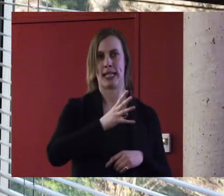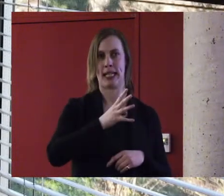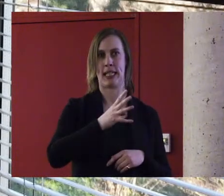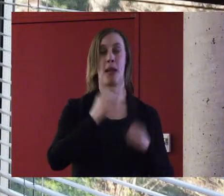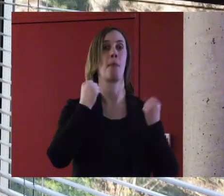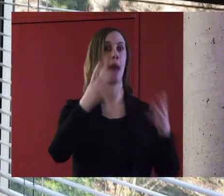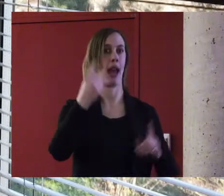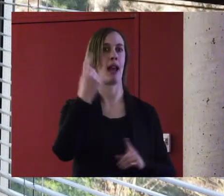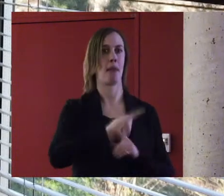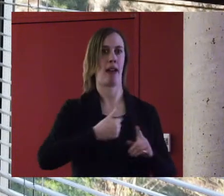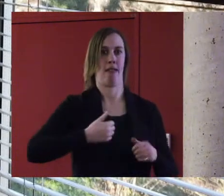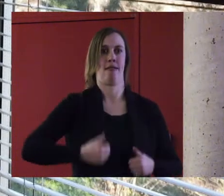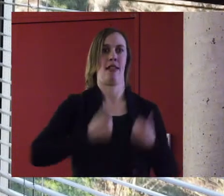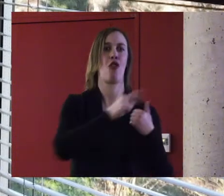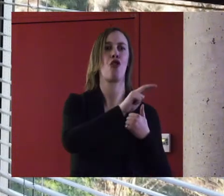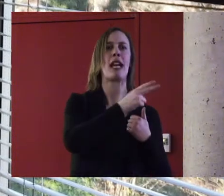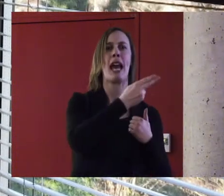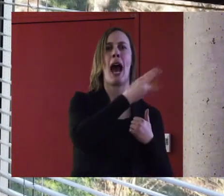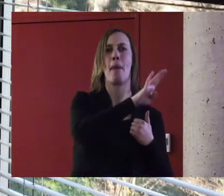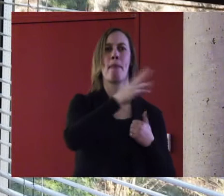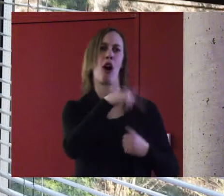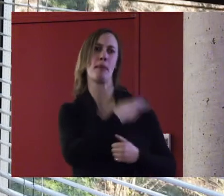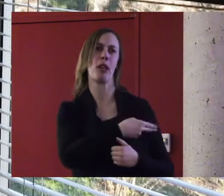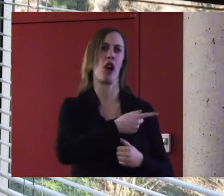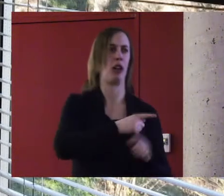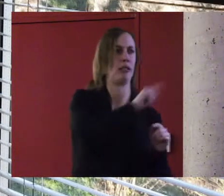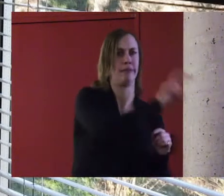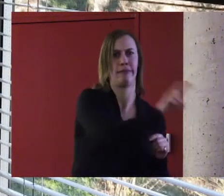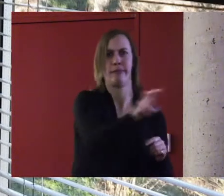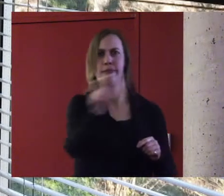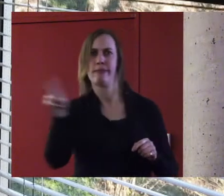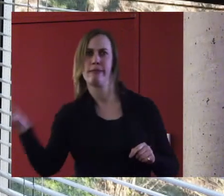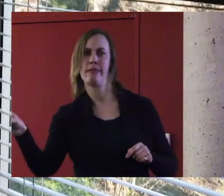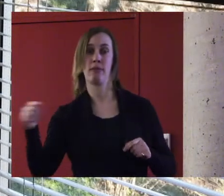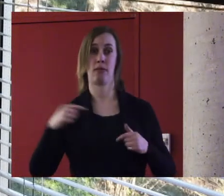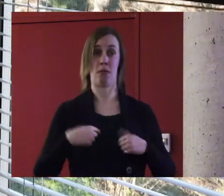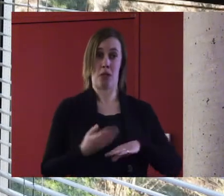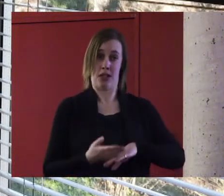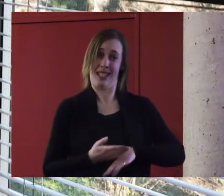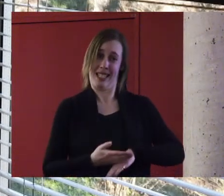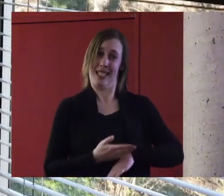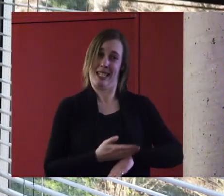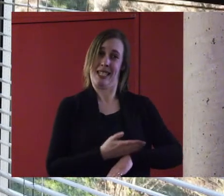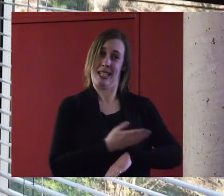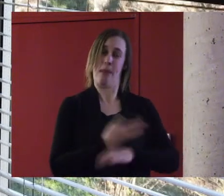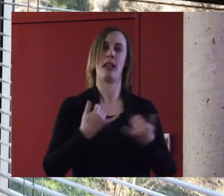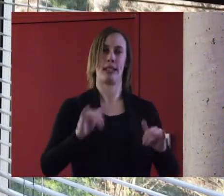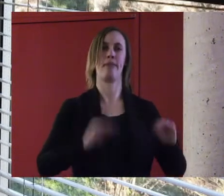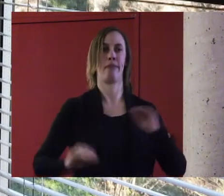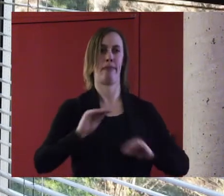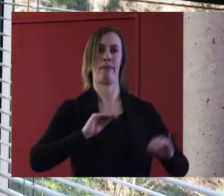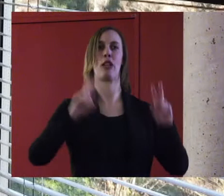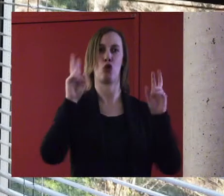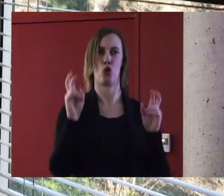rehab institutes. I improved over the years, but still have mobility issues, which are increasing